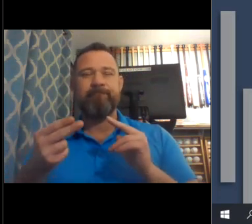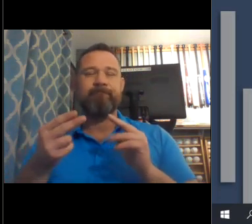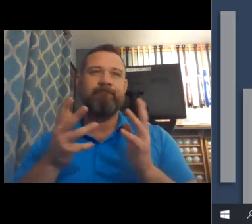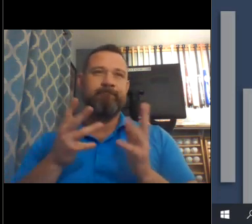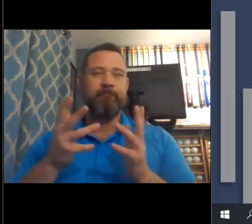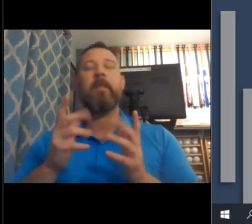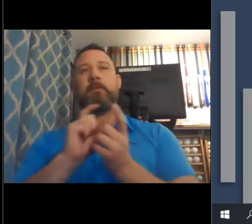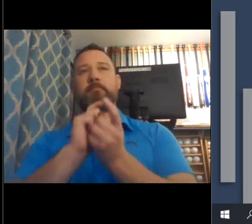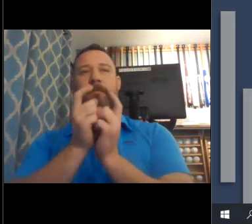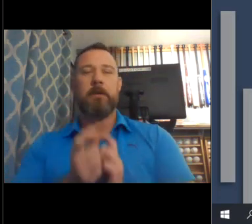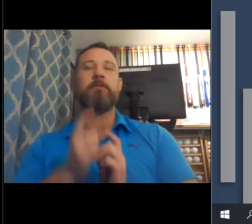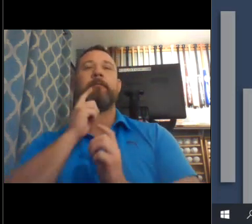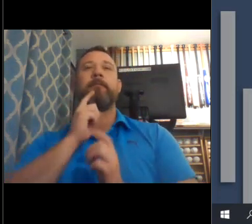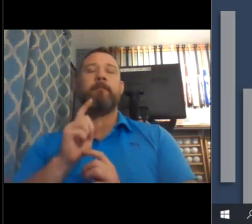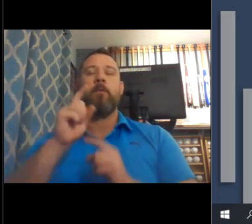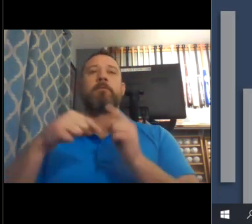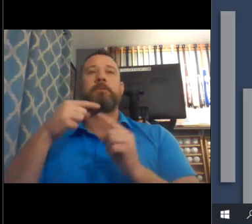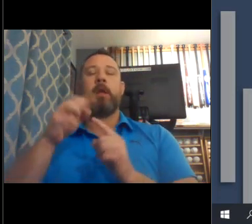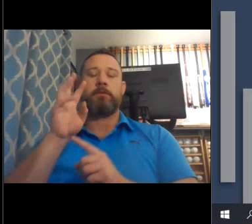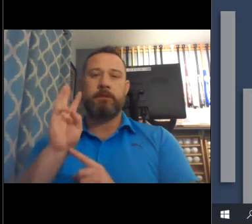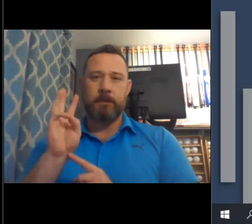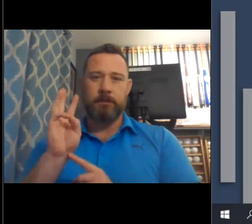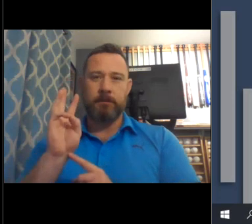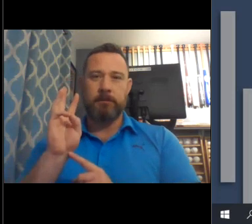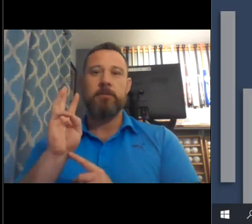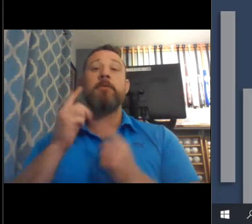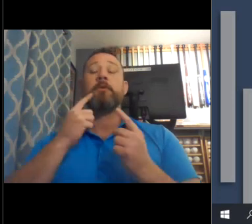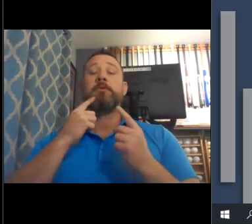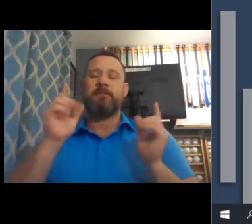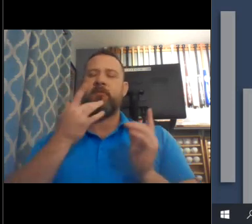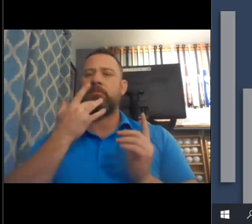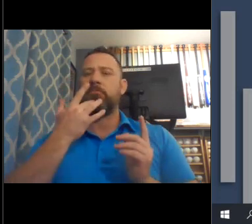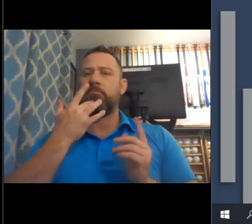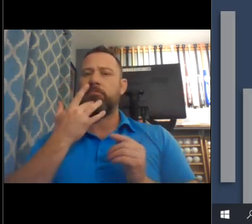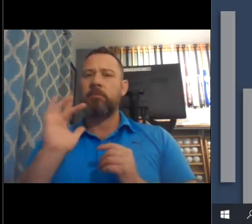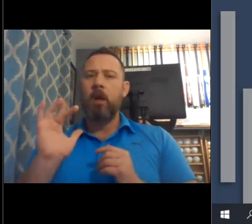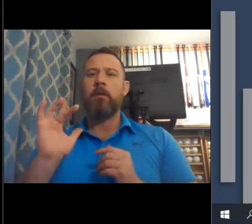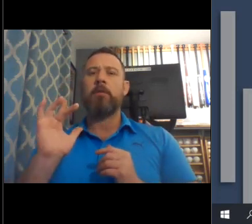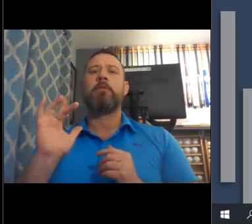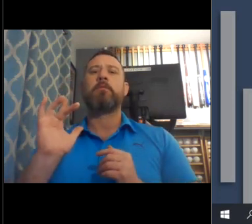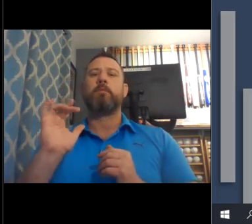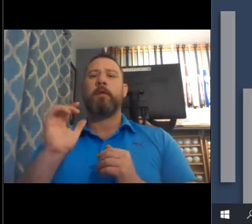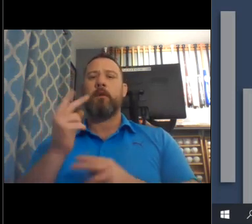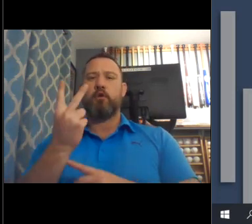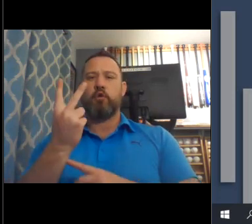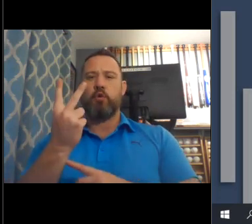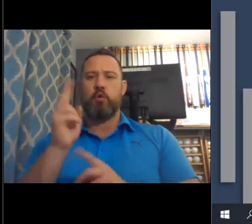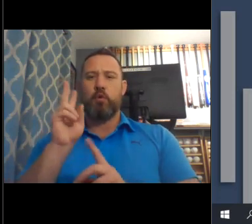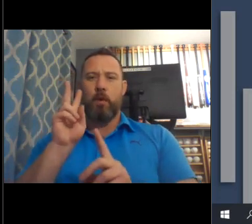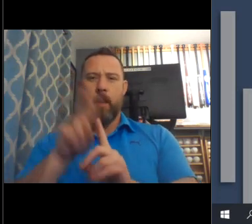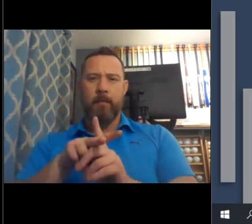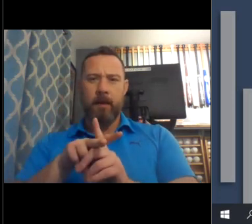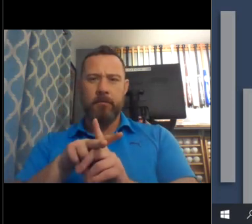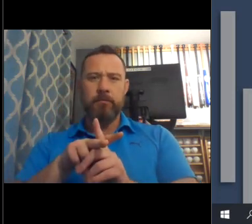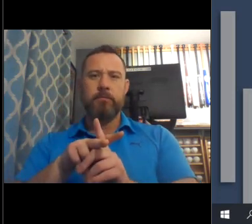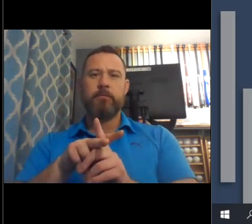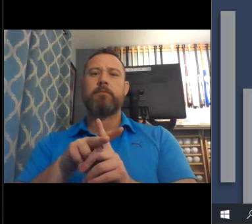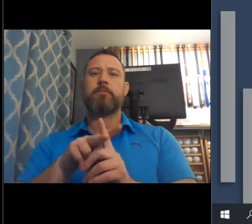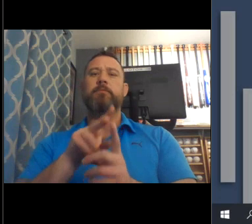those for cycle 6. We were successful, or luckily enough, we were successful with 2 applications. And that was